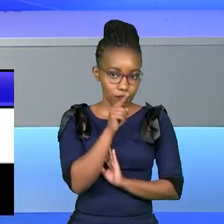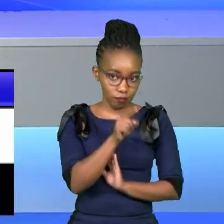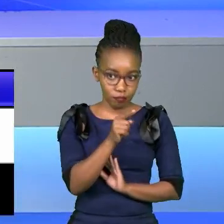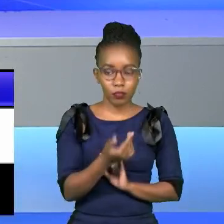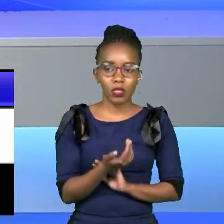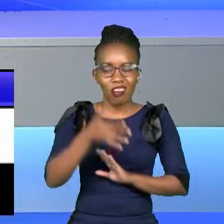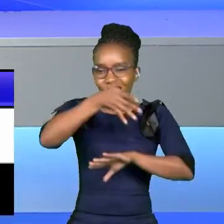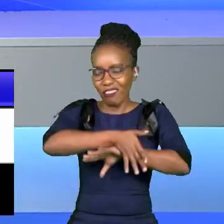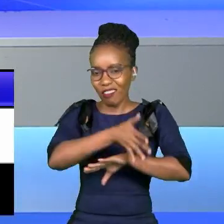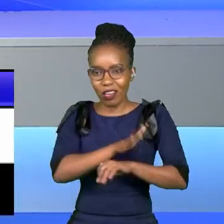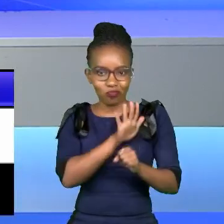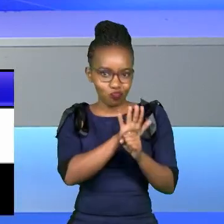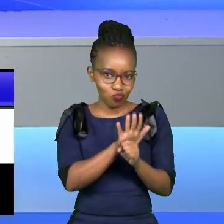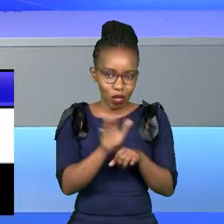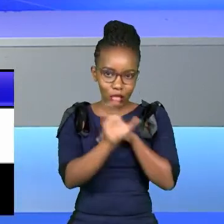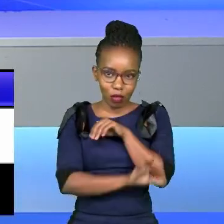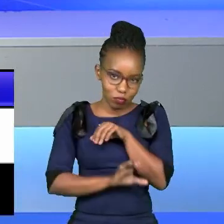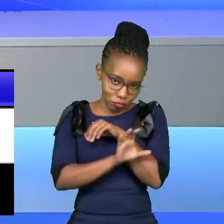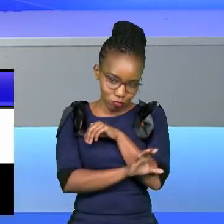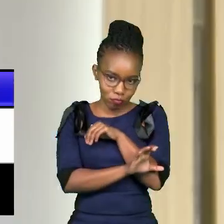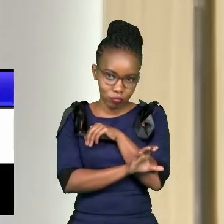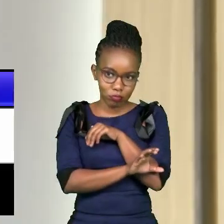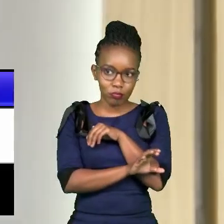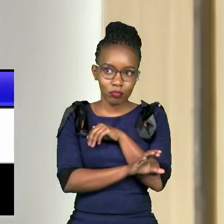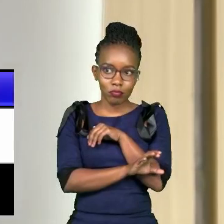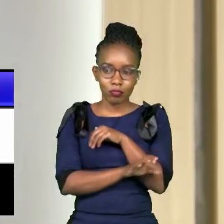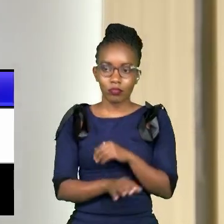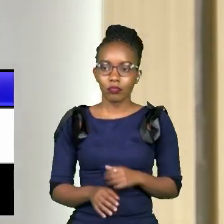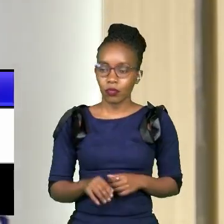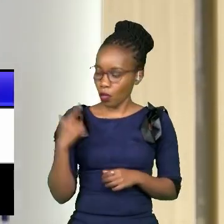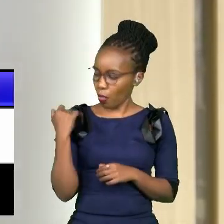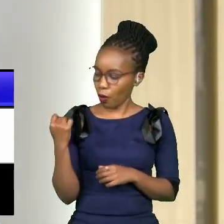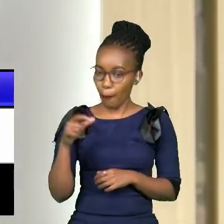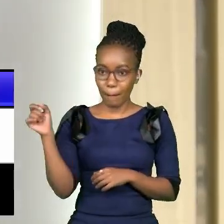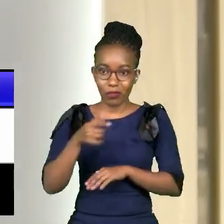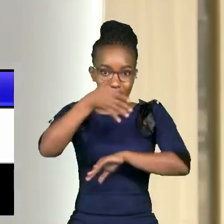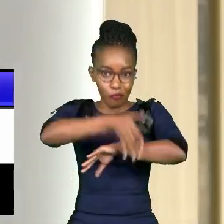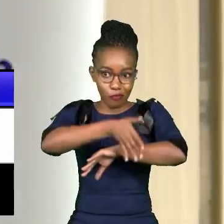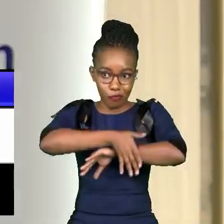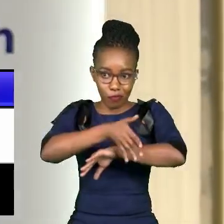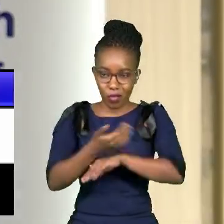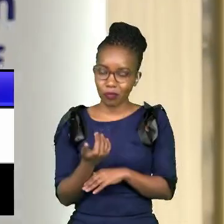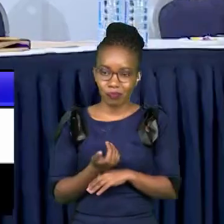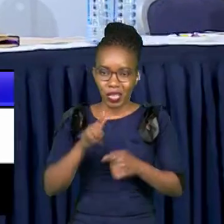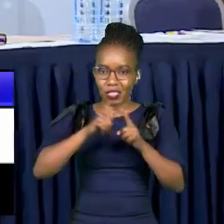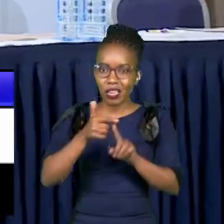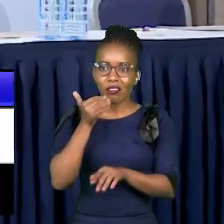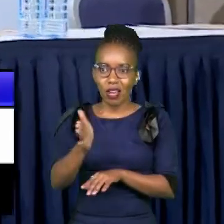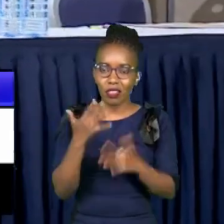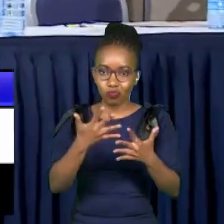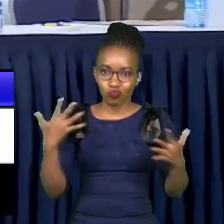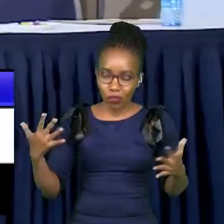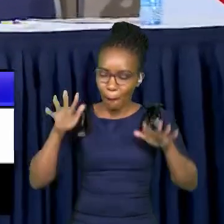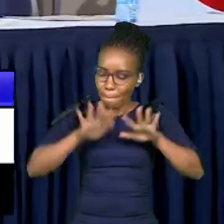most counterfeited products in the country. In recent months, counterfeit and substandard goods have flooded the